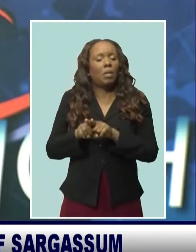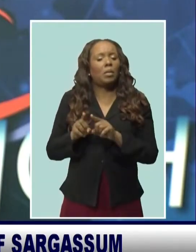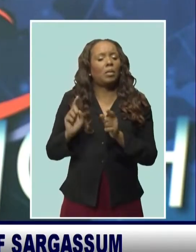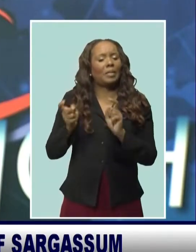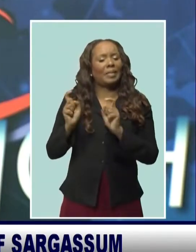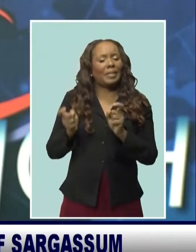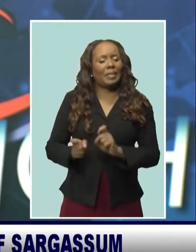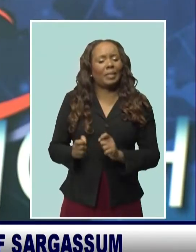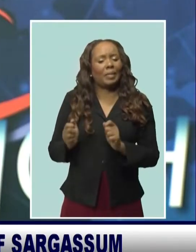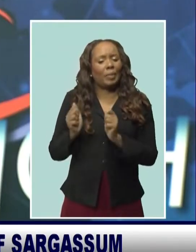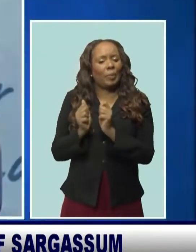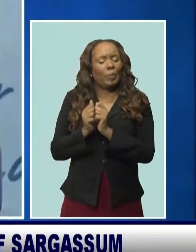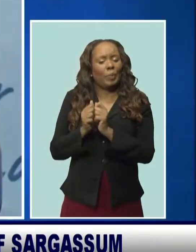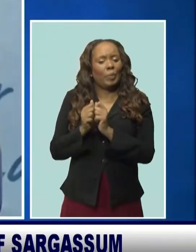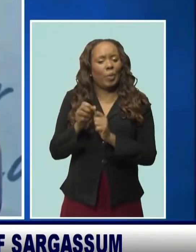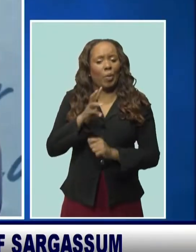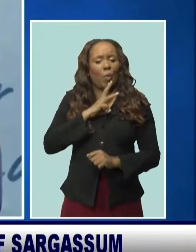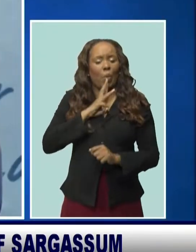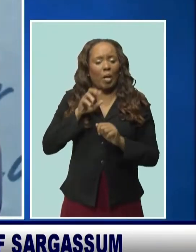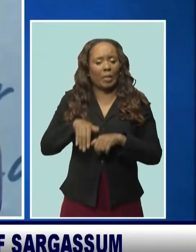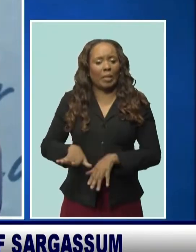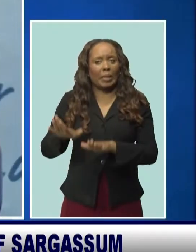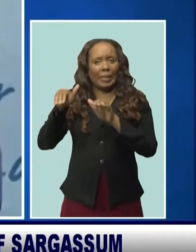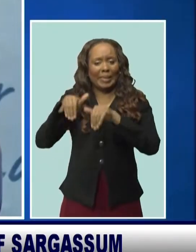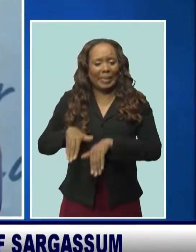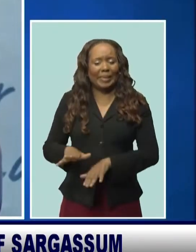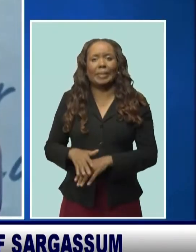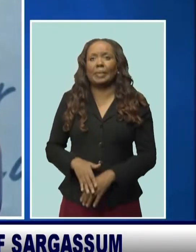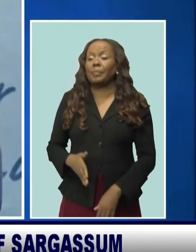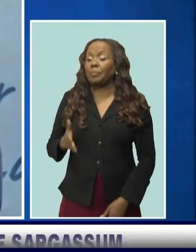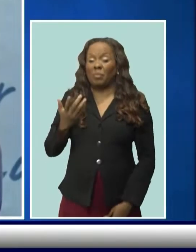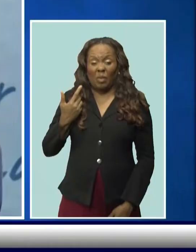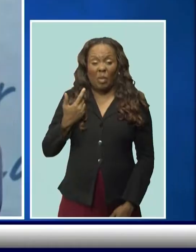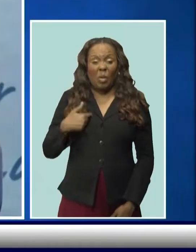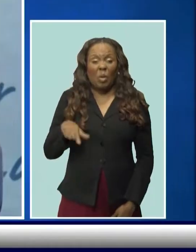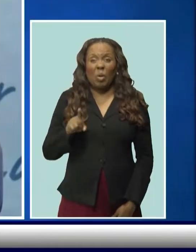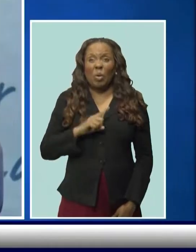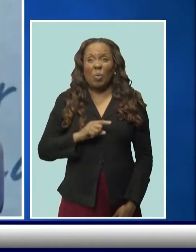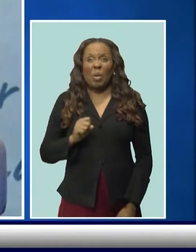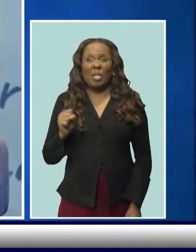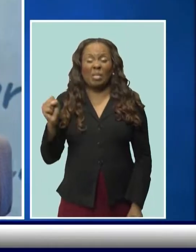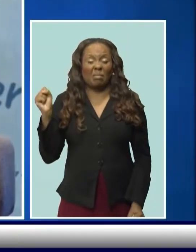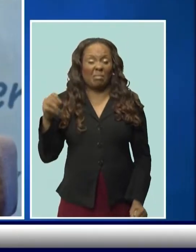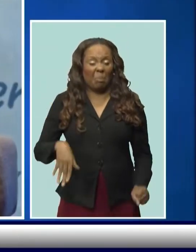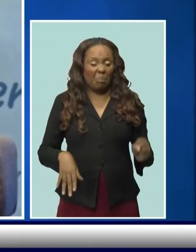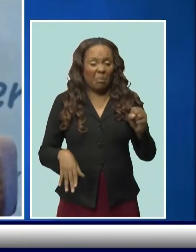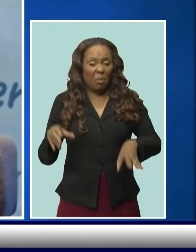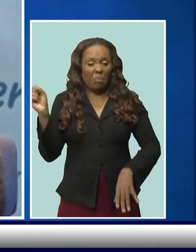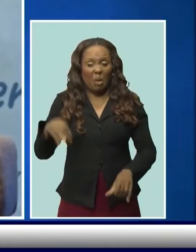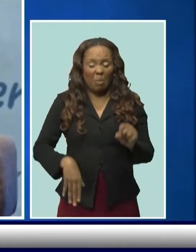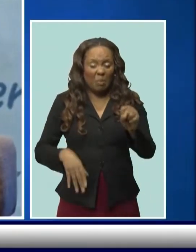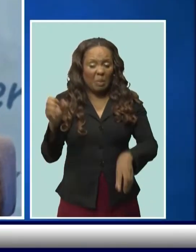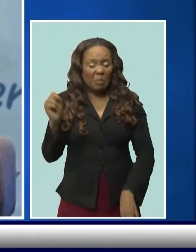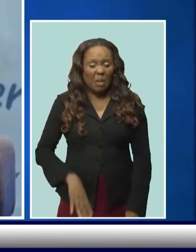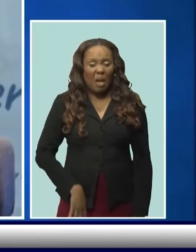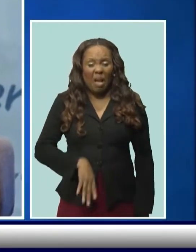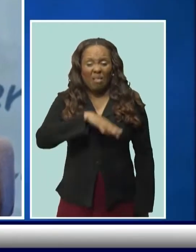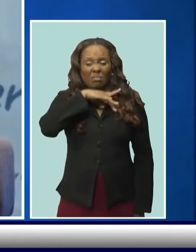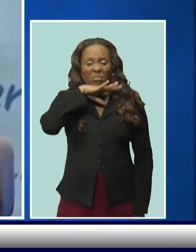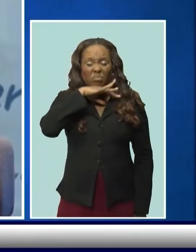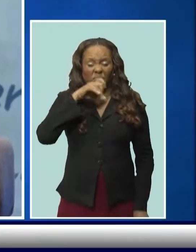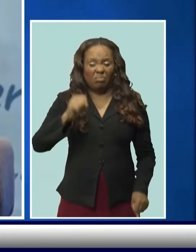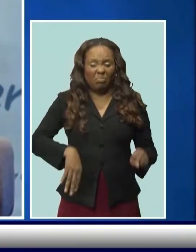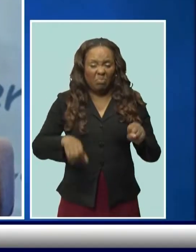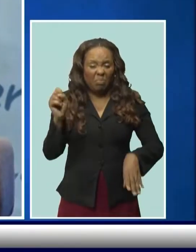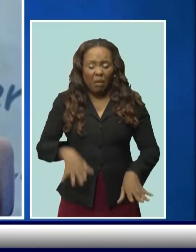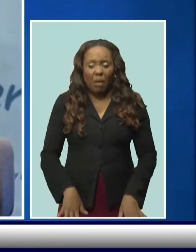water. We have been dumping and nutrients into the sea for years, and it's